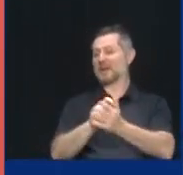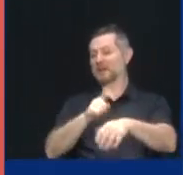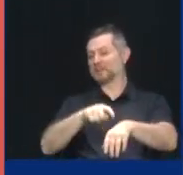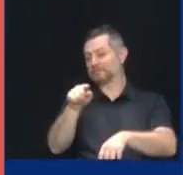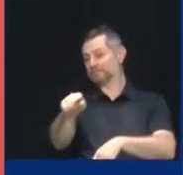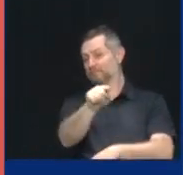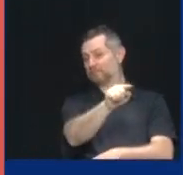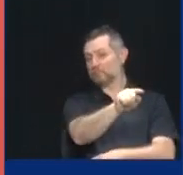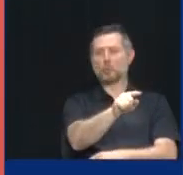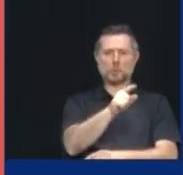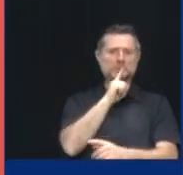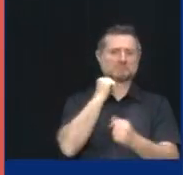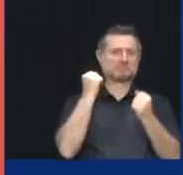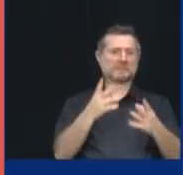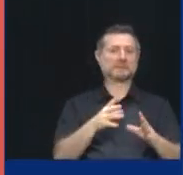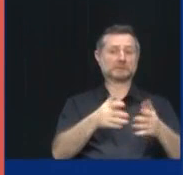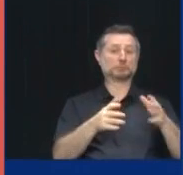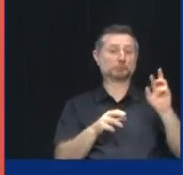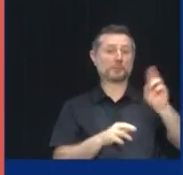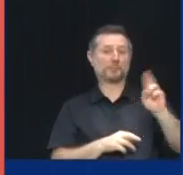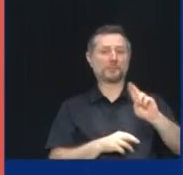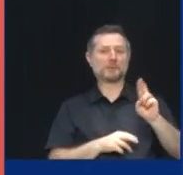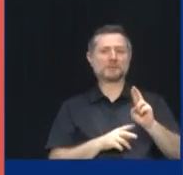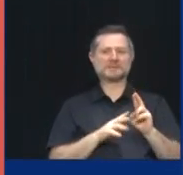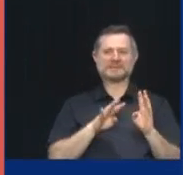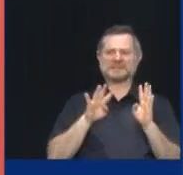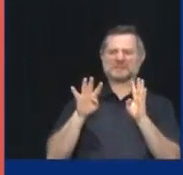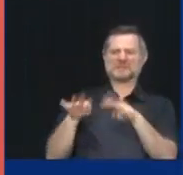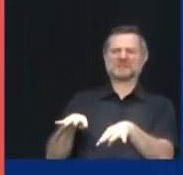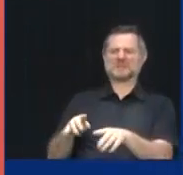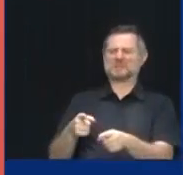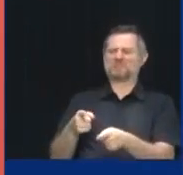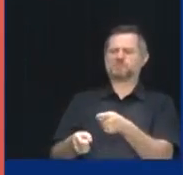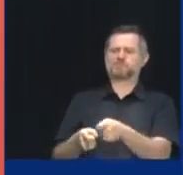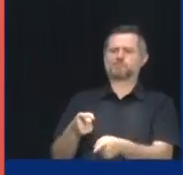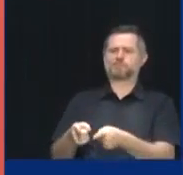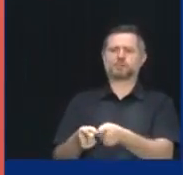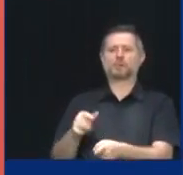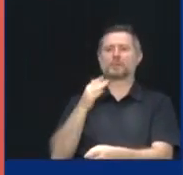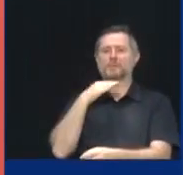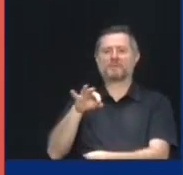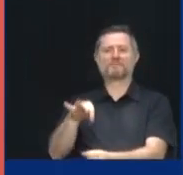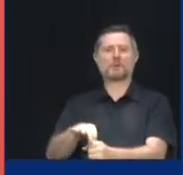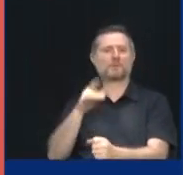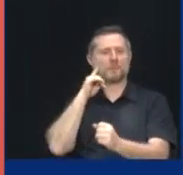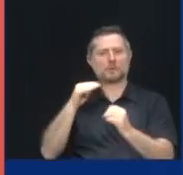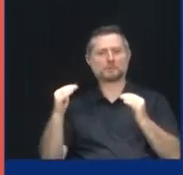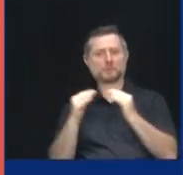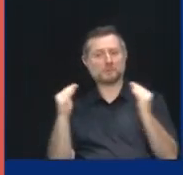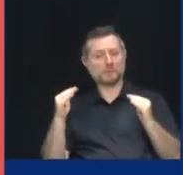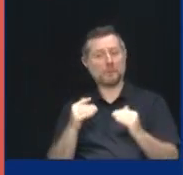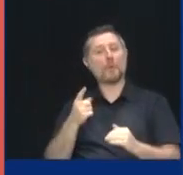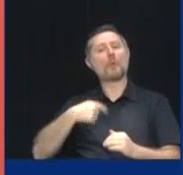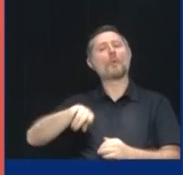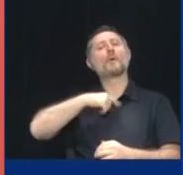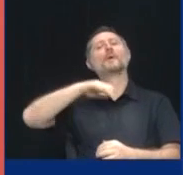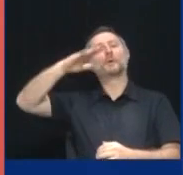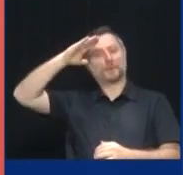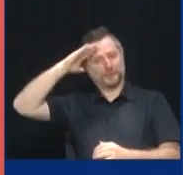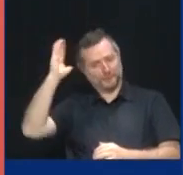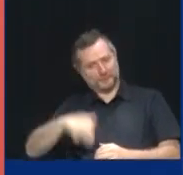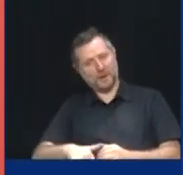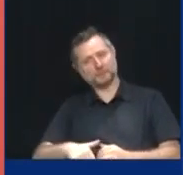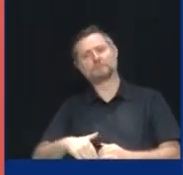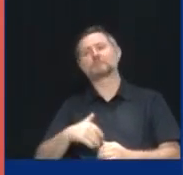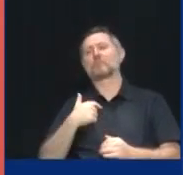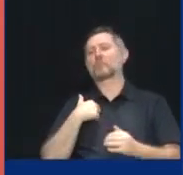reviled by their party for what they did. And they knew they were going to be reviled by their party.